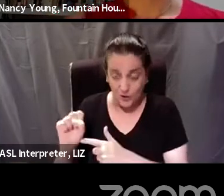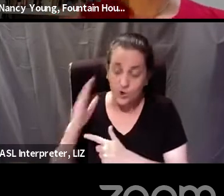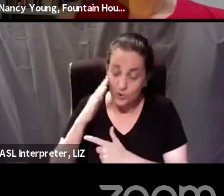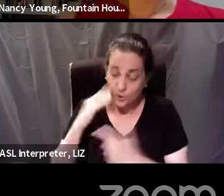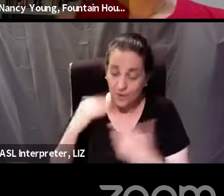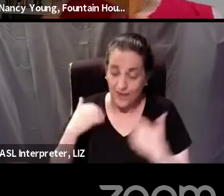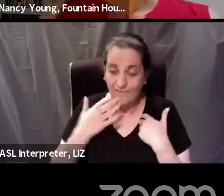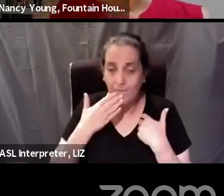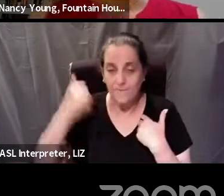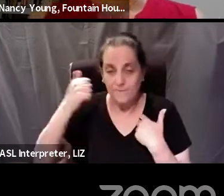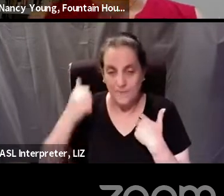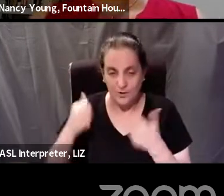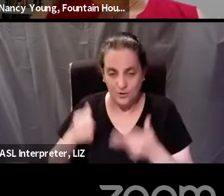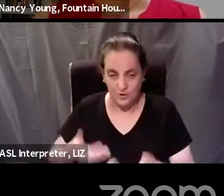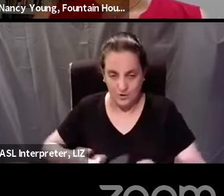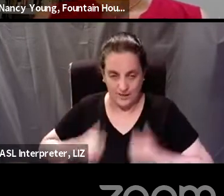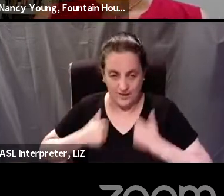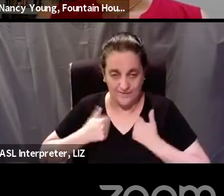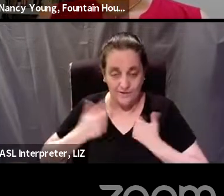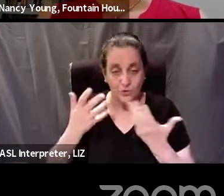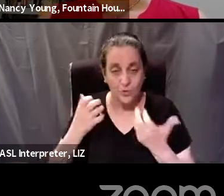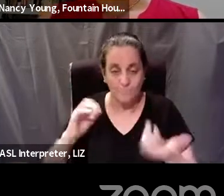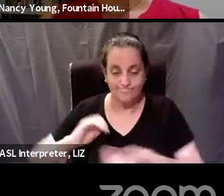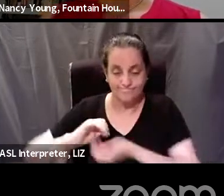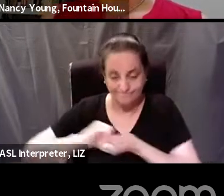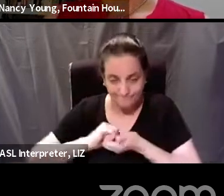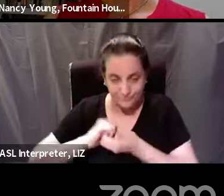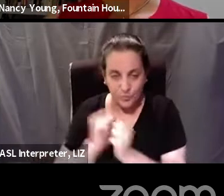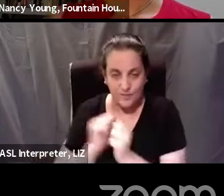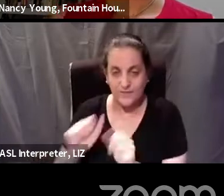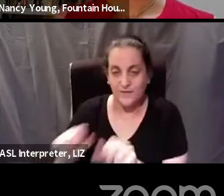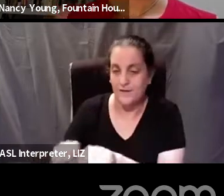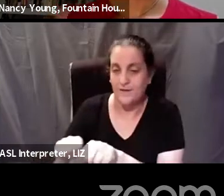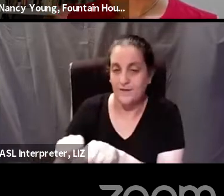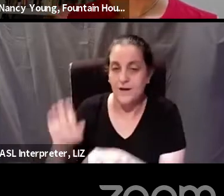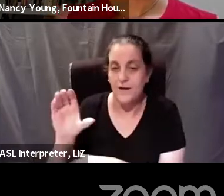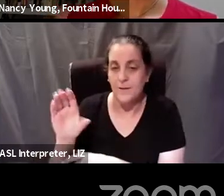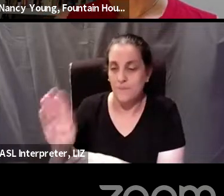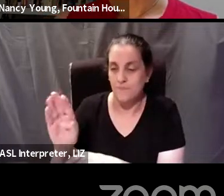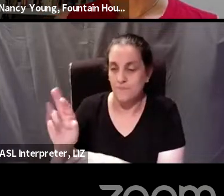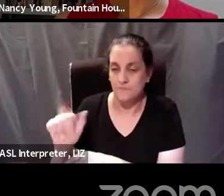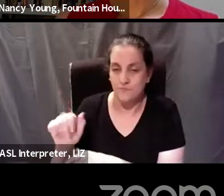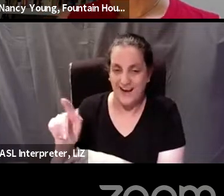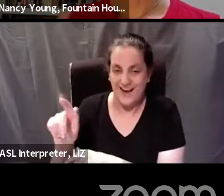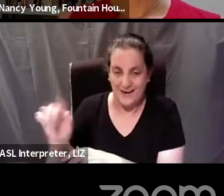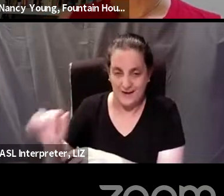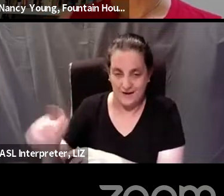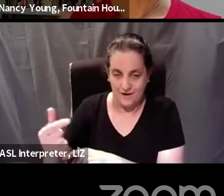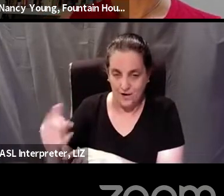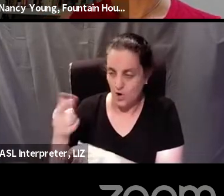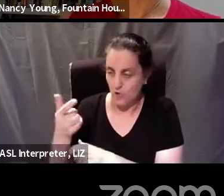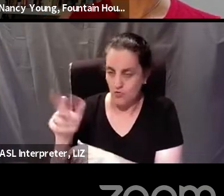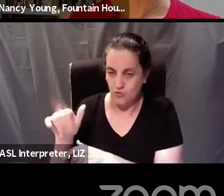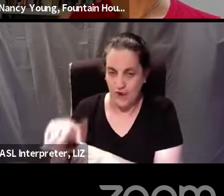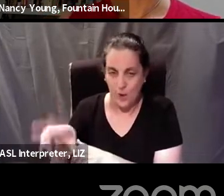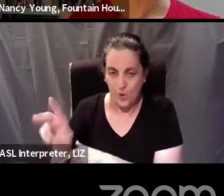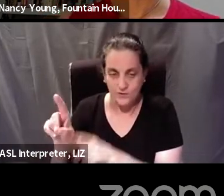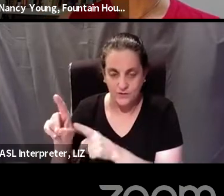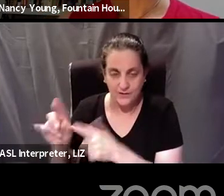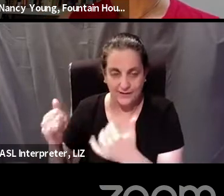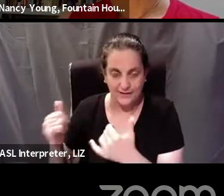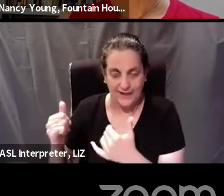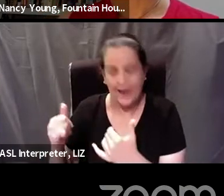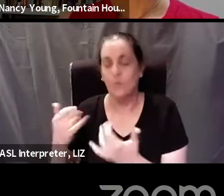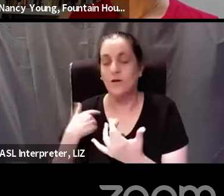we formed partnerships with Breaking Ground. It was Common Ground at the time, to help people who were unhoused on the street.